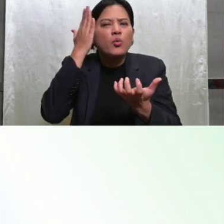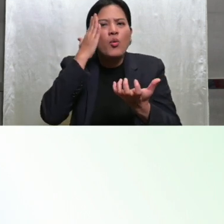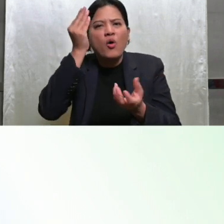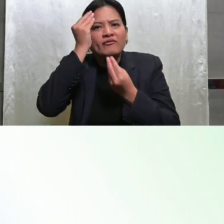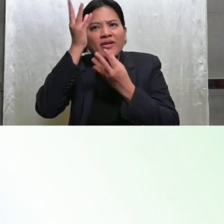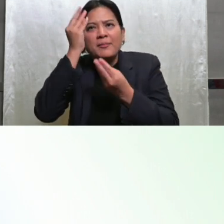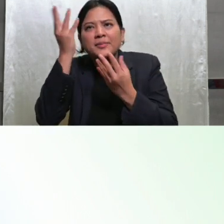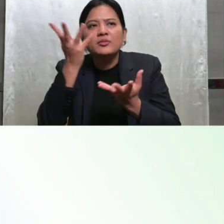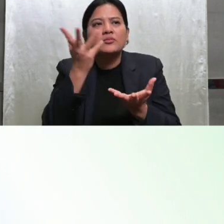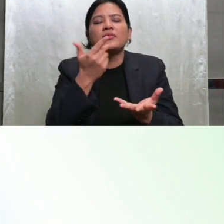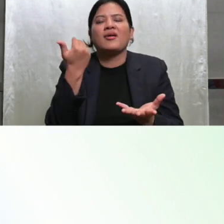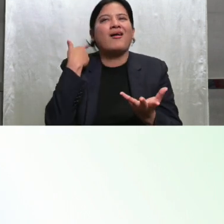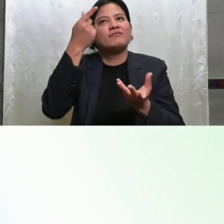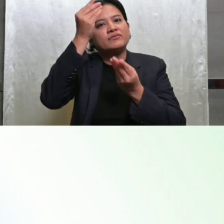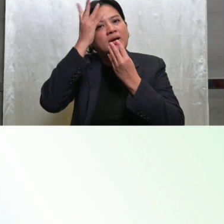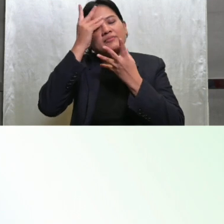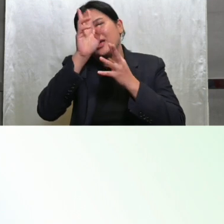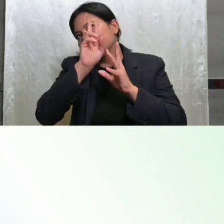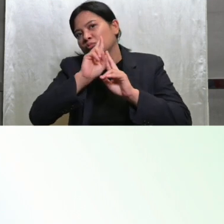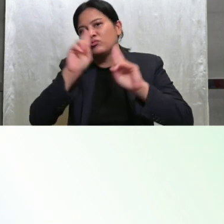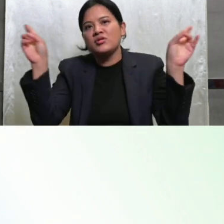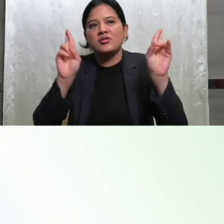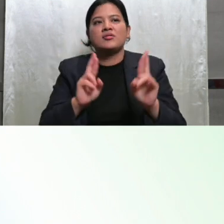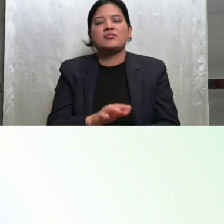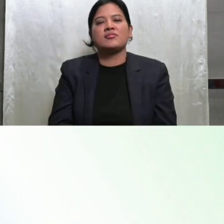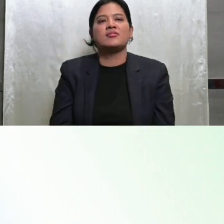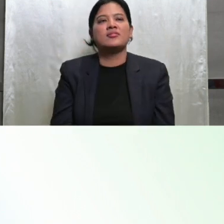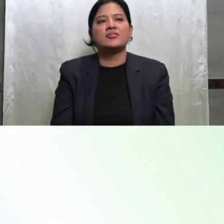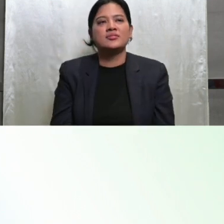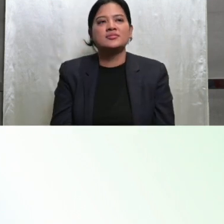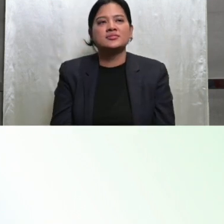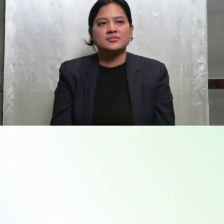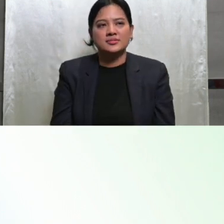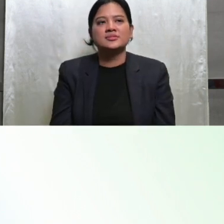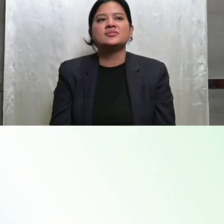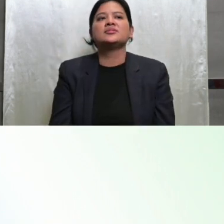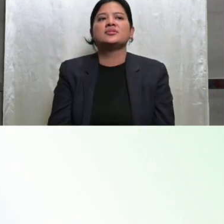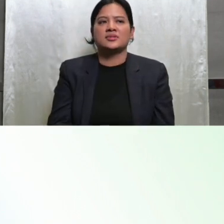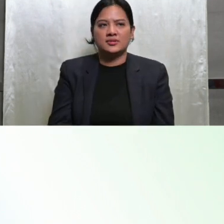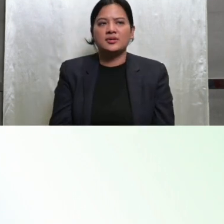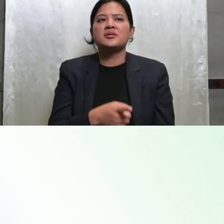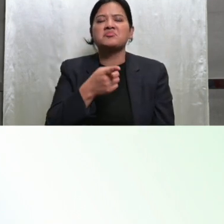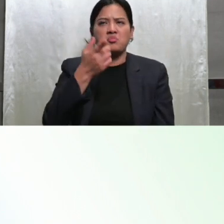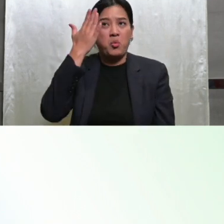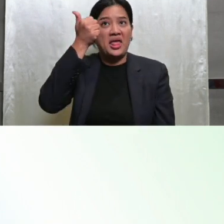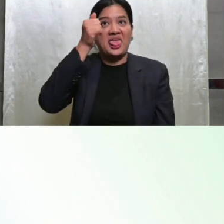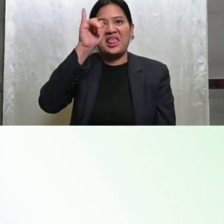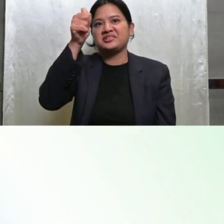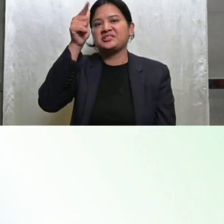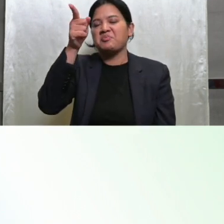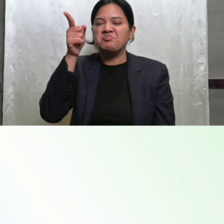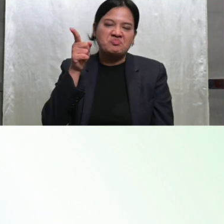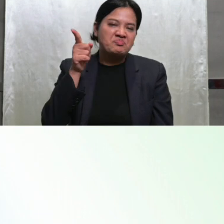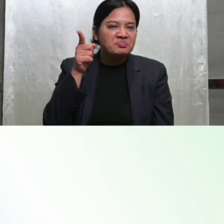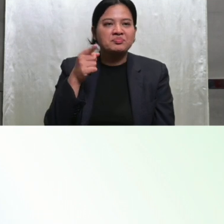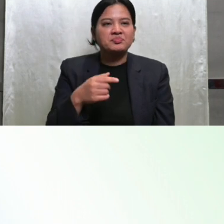and maybe what job roles you might be in the next few years. So this is really great for senior high school students or